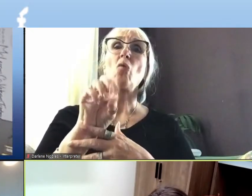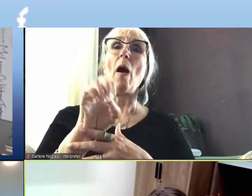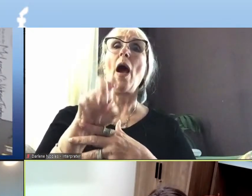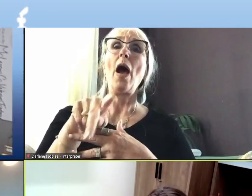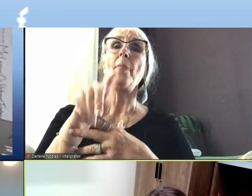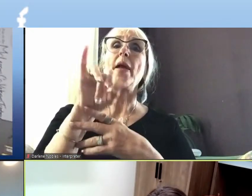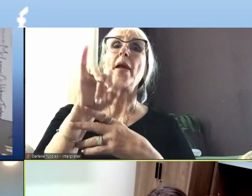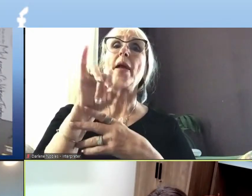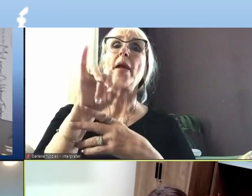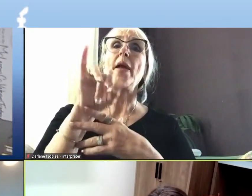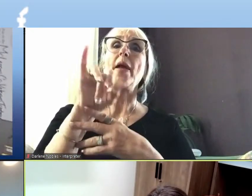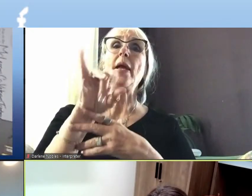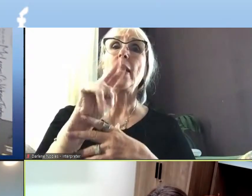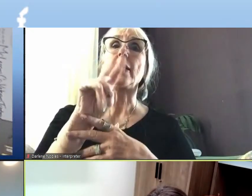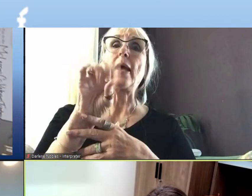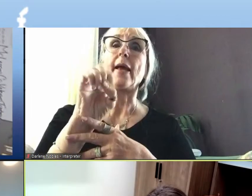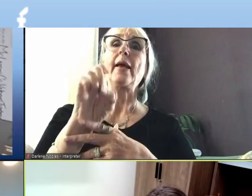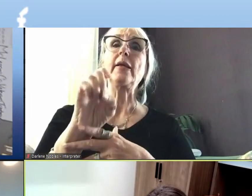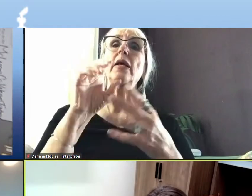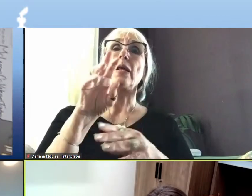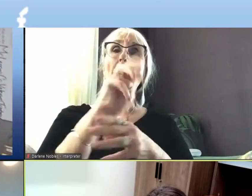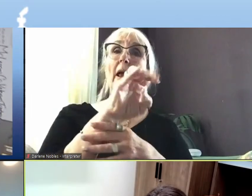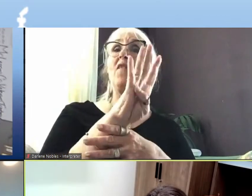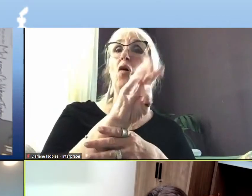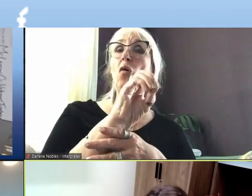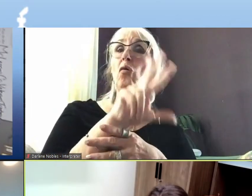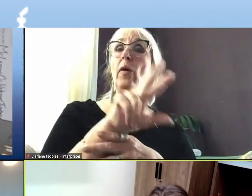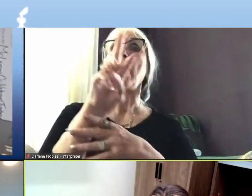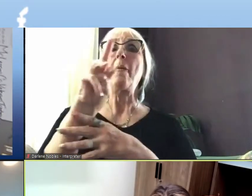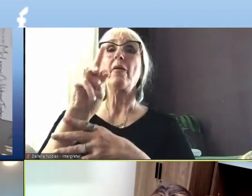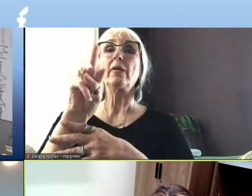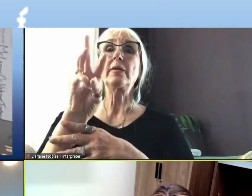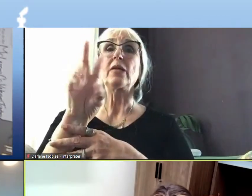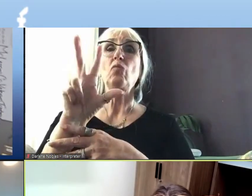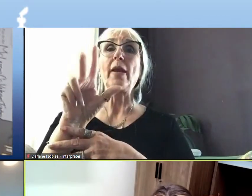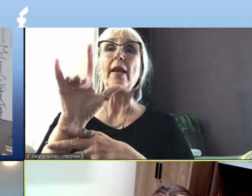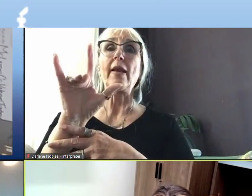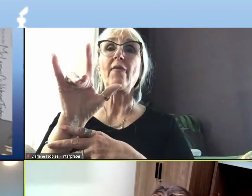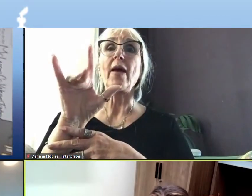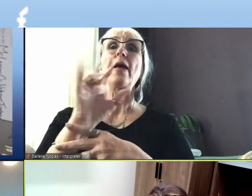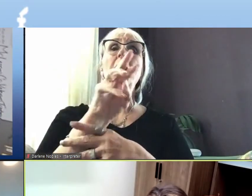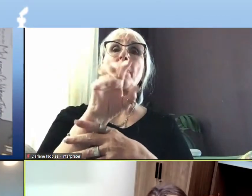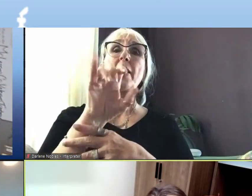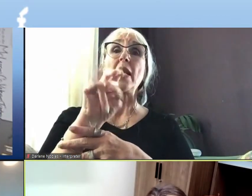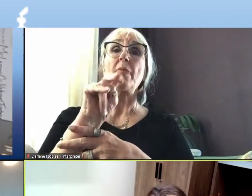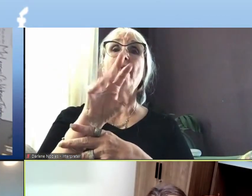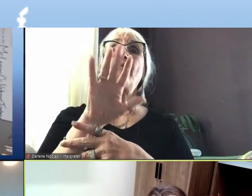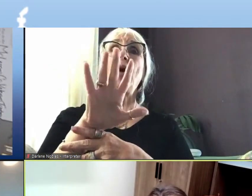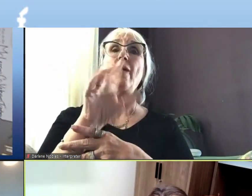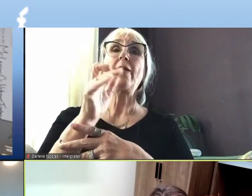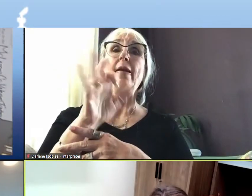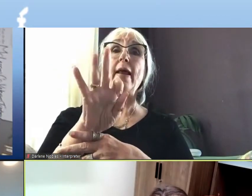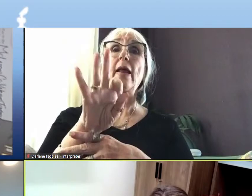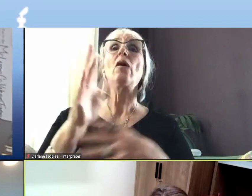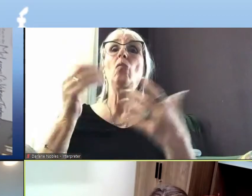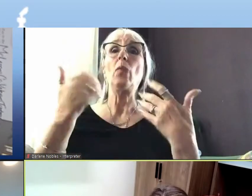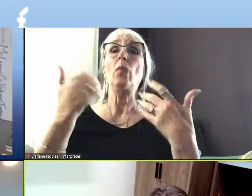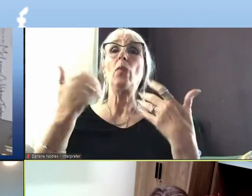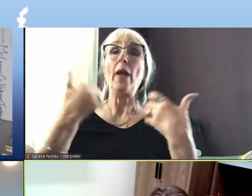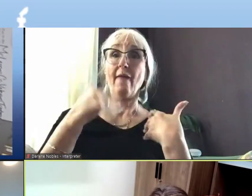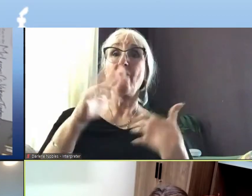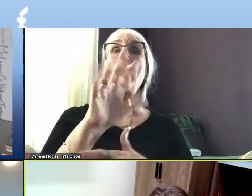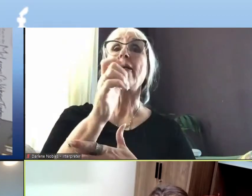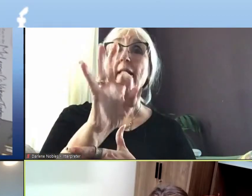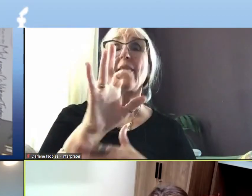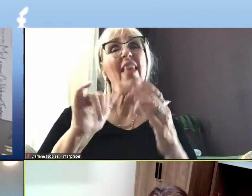was 403. The max was 625, and the median leaves us at 519. With that 519, that's still pretty high,